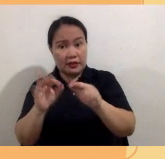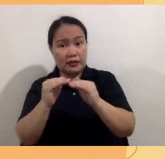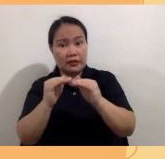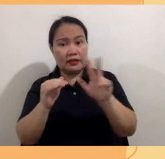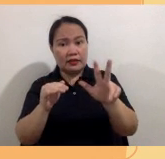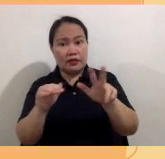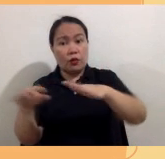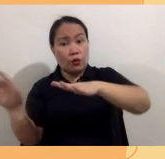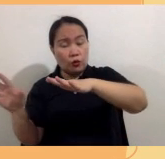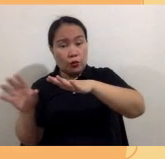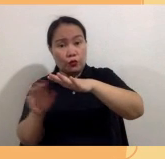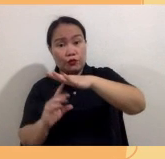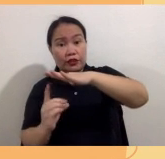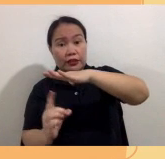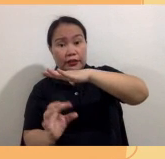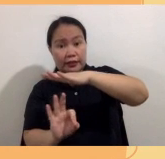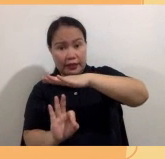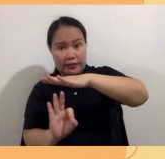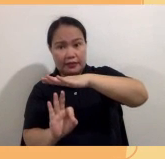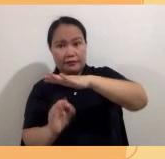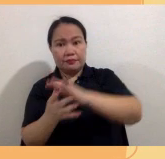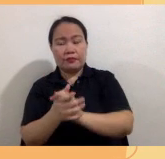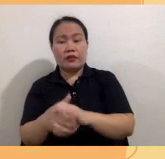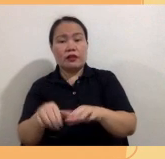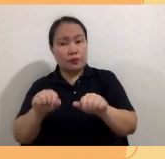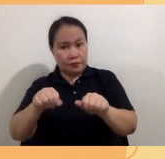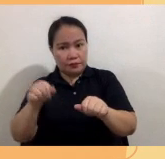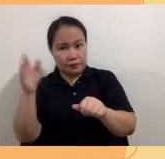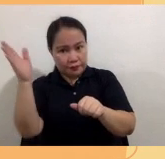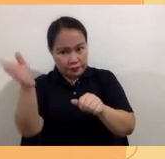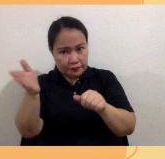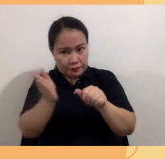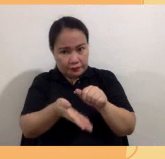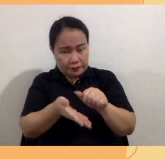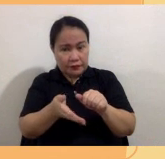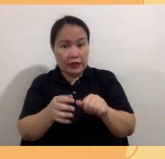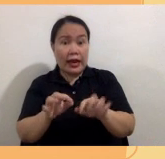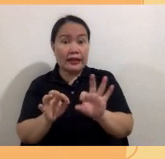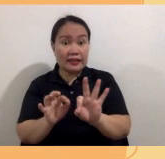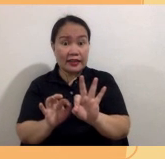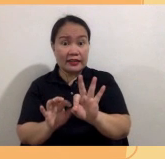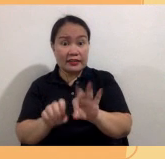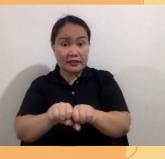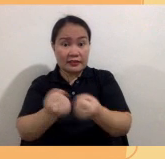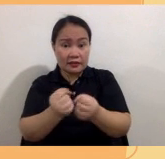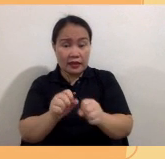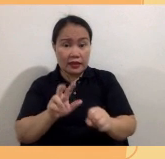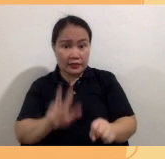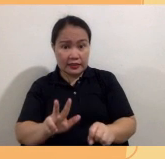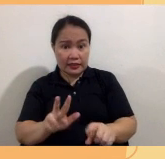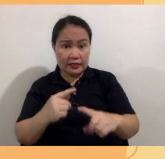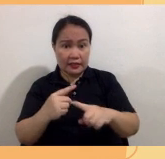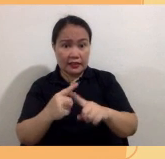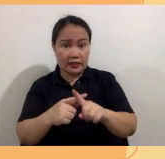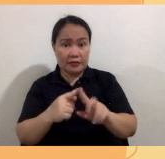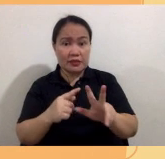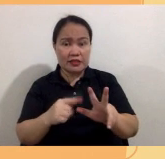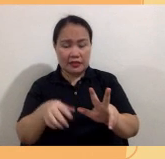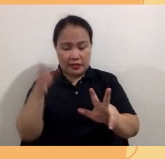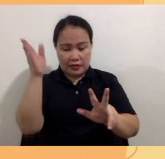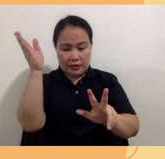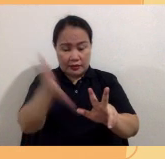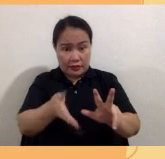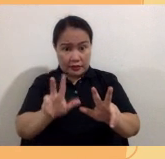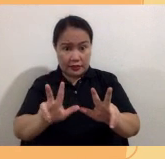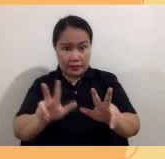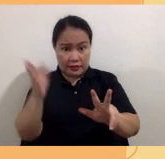over 9. Okay, now, we can cancel out 3 and 9. This is 1 and this is 3. So,